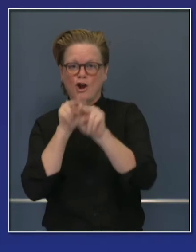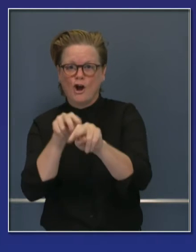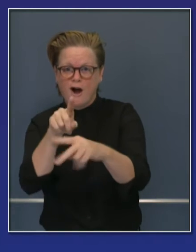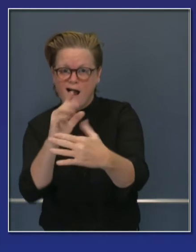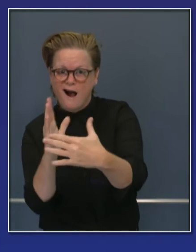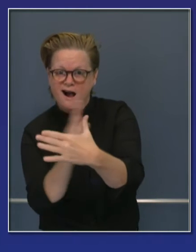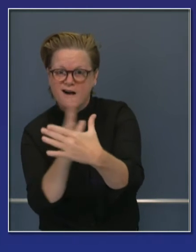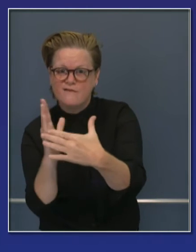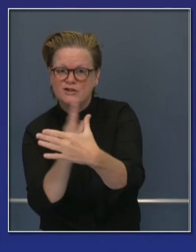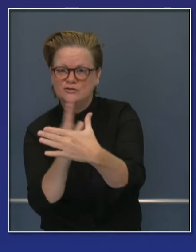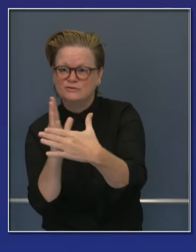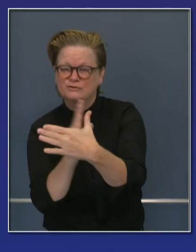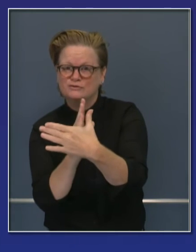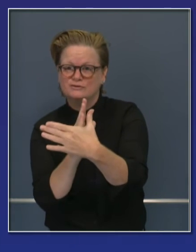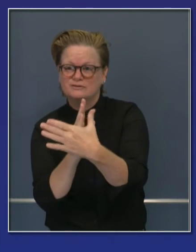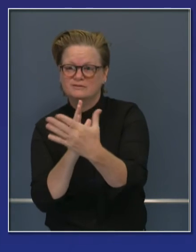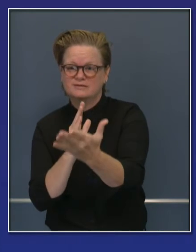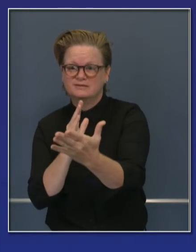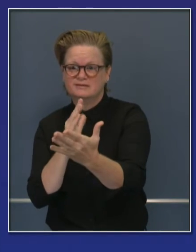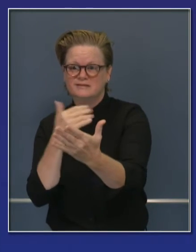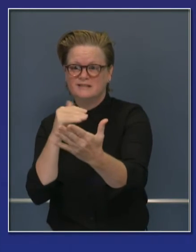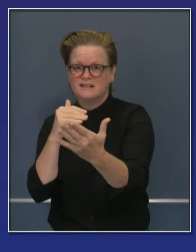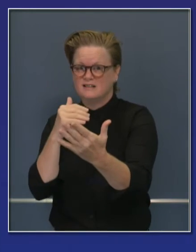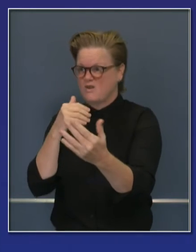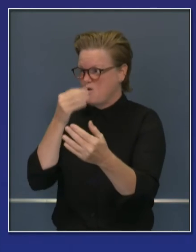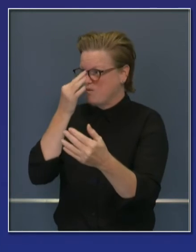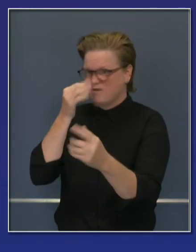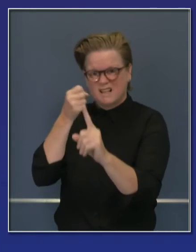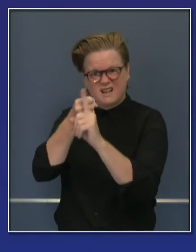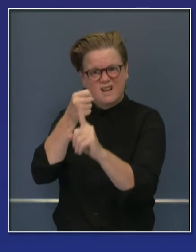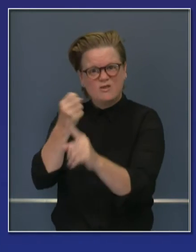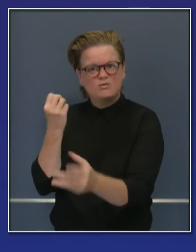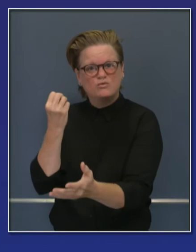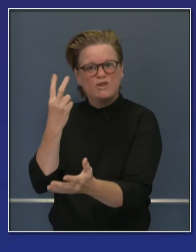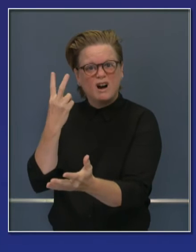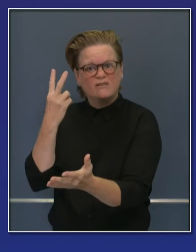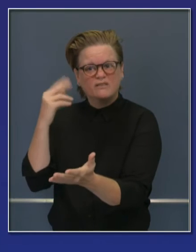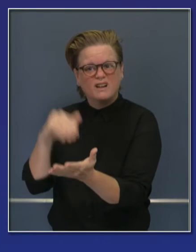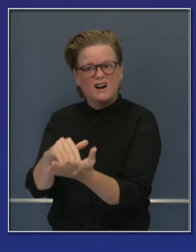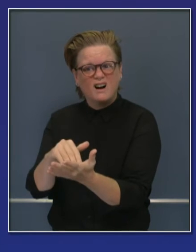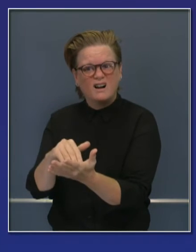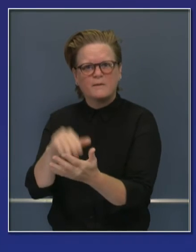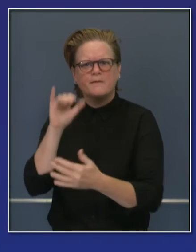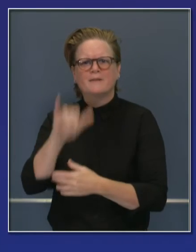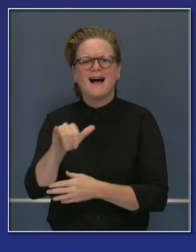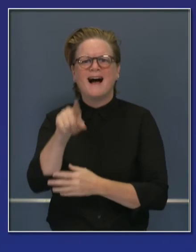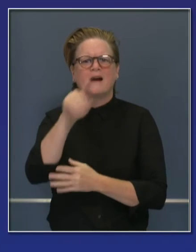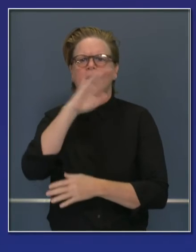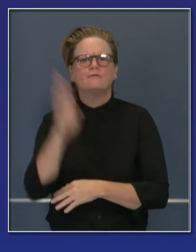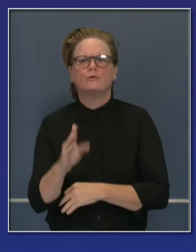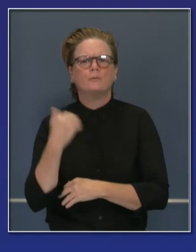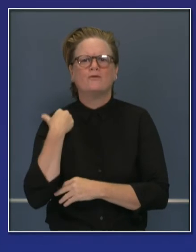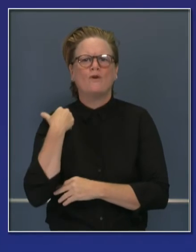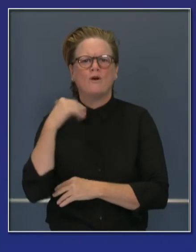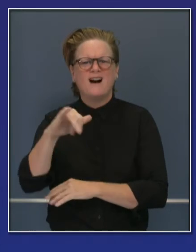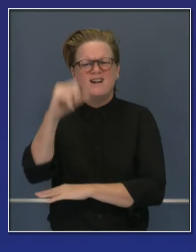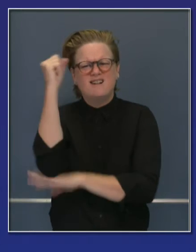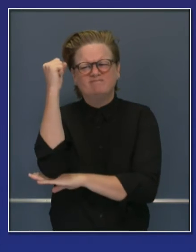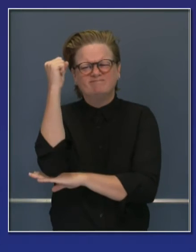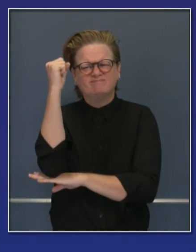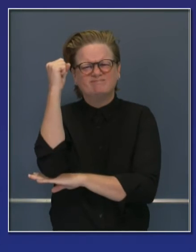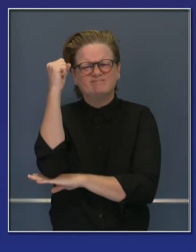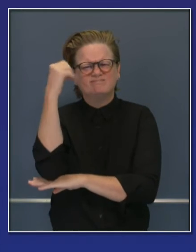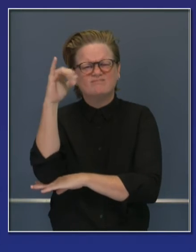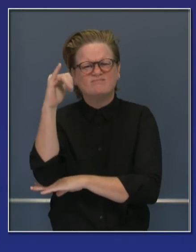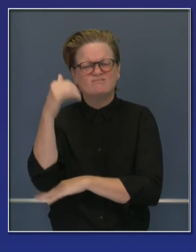now 12,000 cases. We've simply not seen this since the beginning of the pandemic. That said, the number of